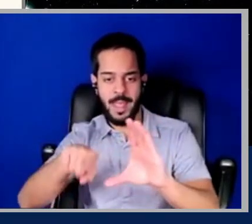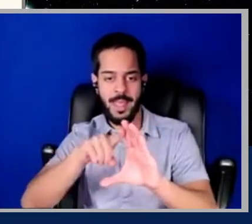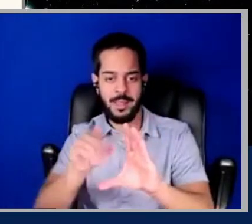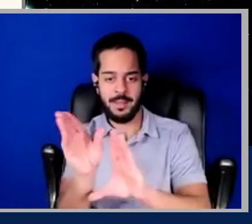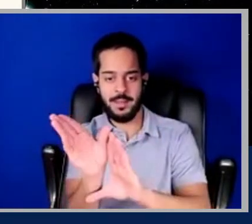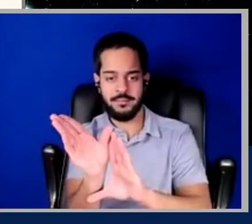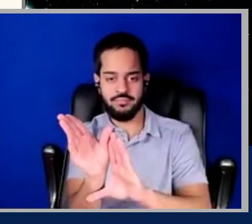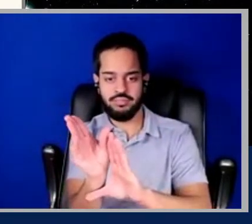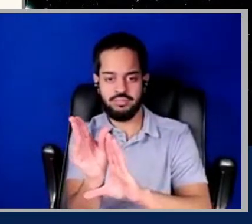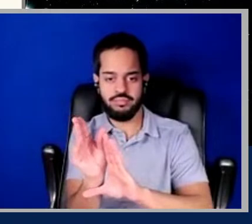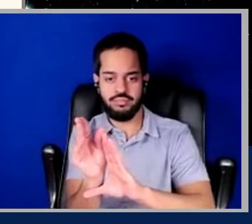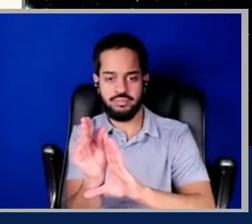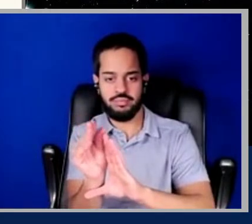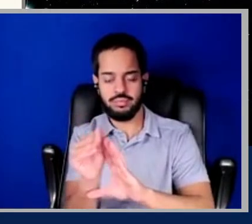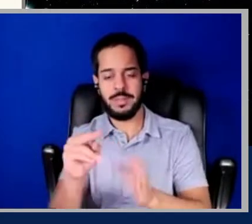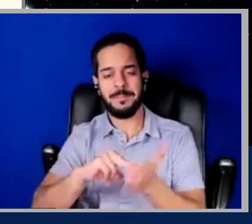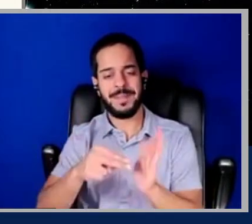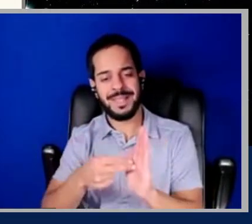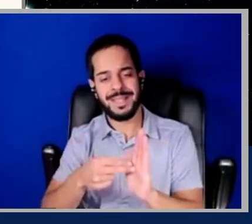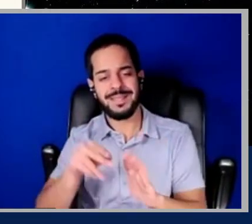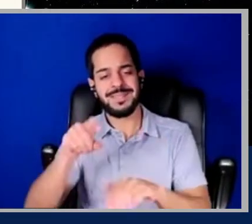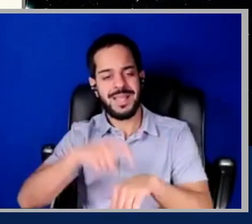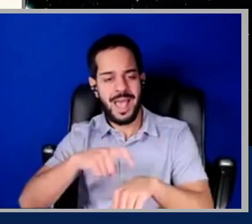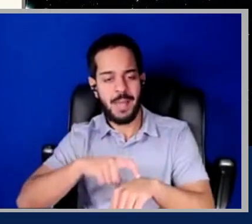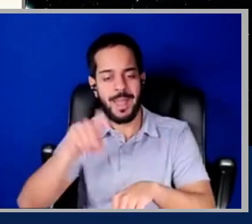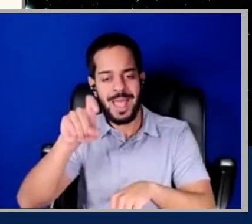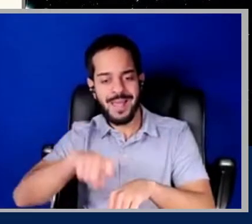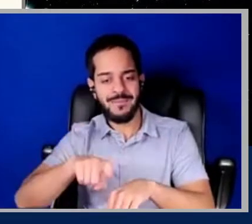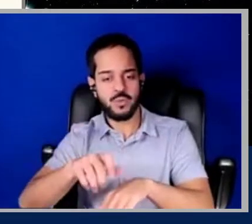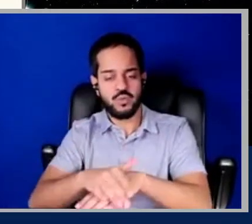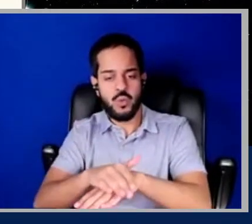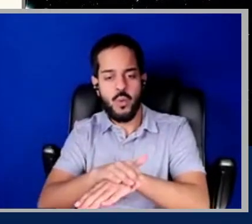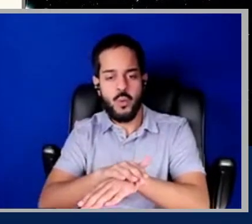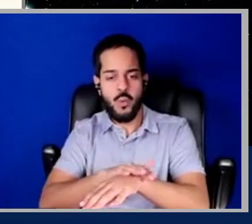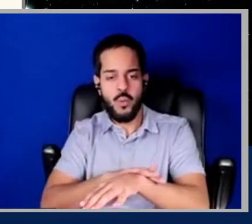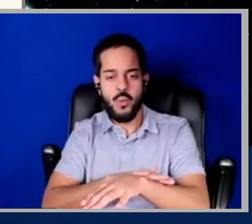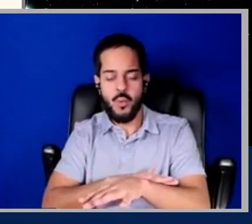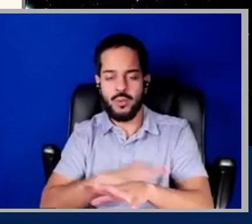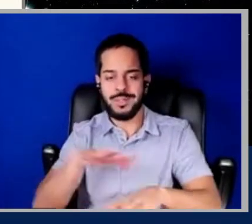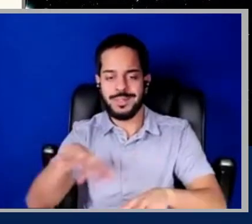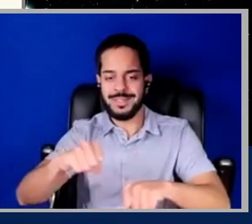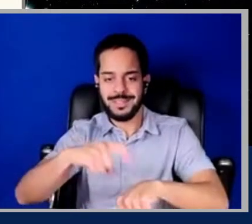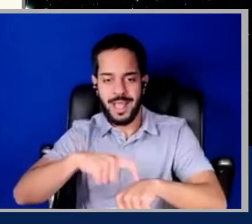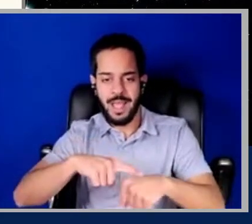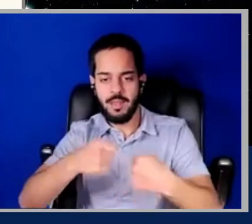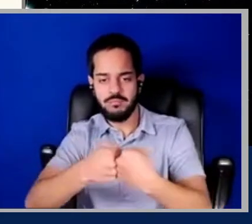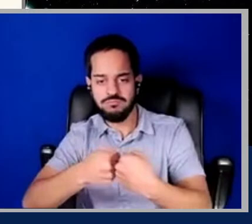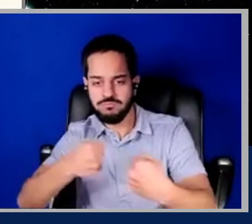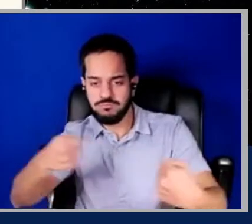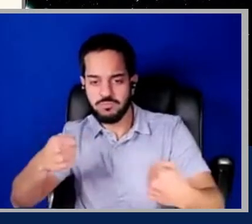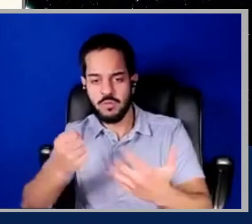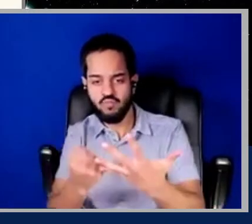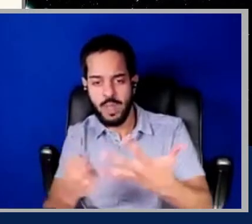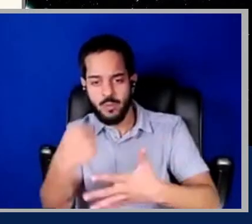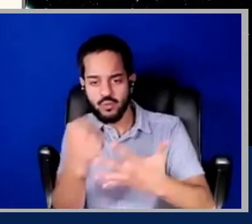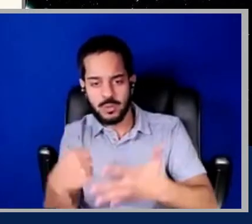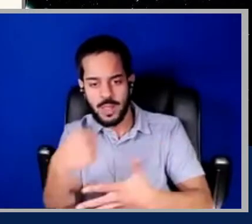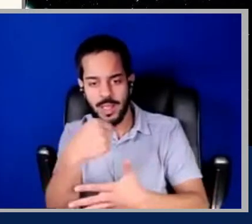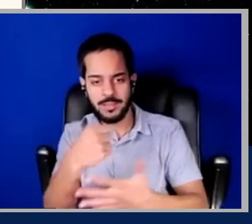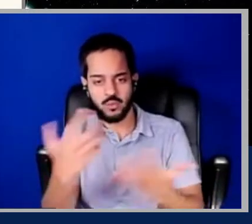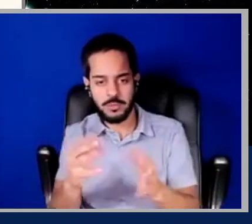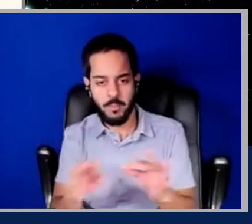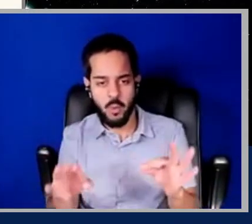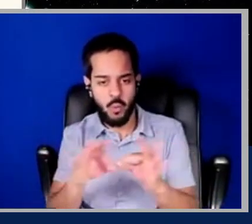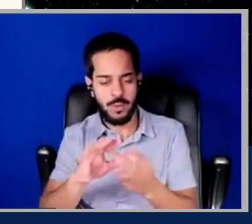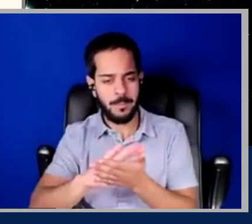everybody would slow down and prioritize really exploring their data in these ways. It makes you a better scientist. It makes you